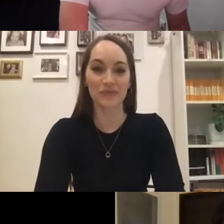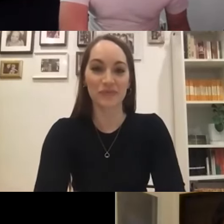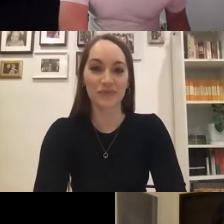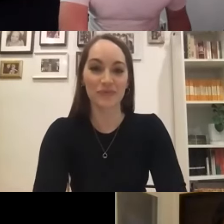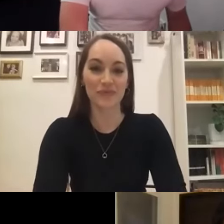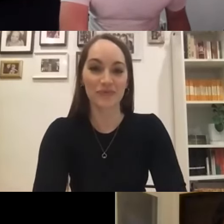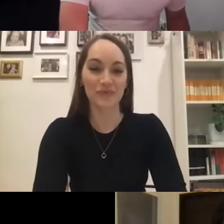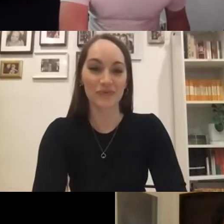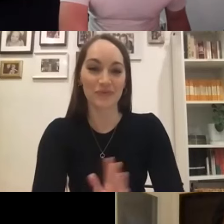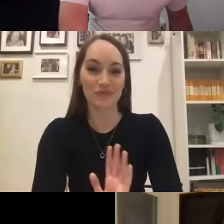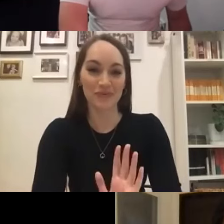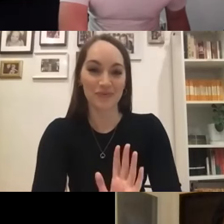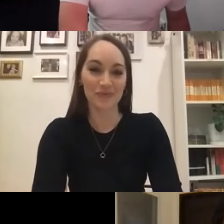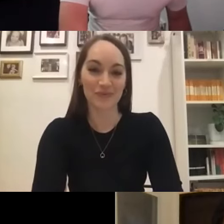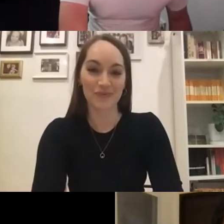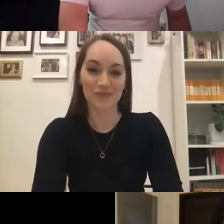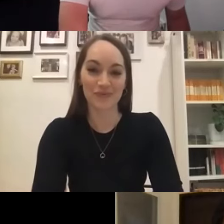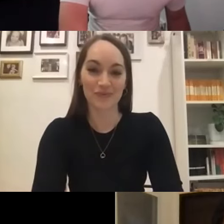soon.